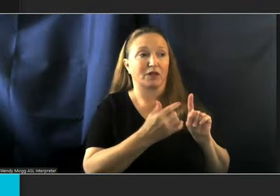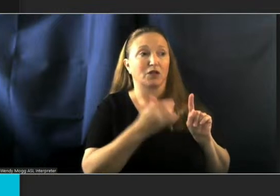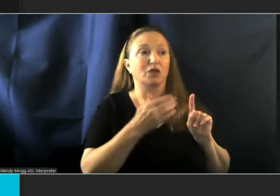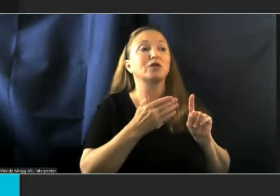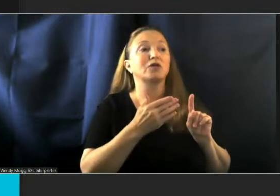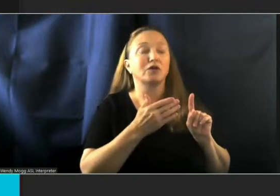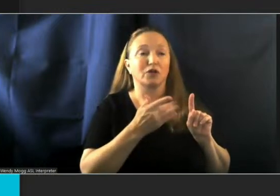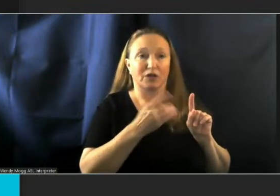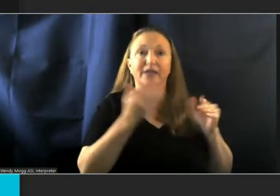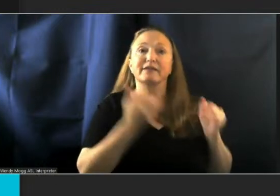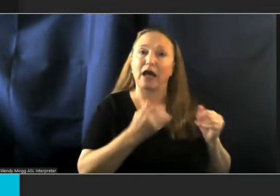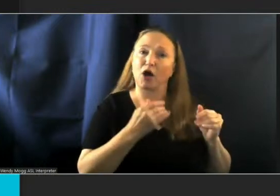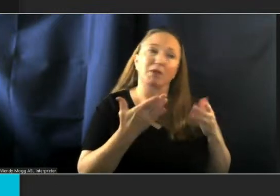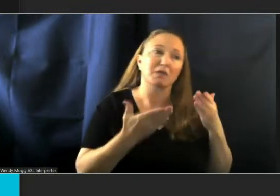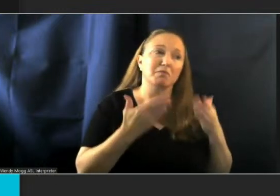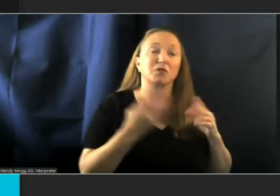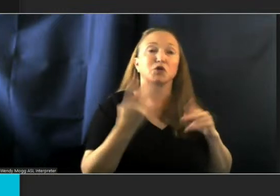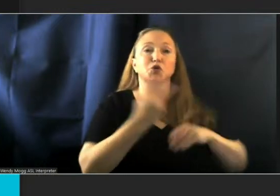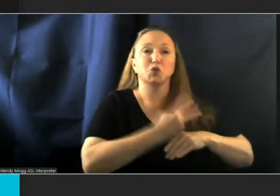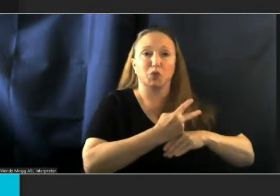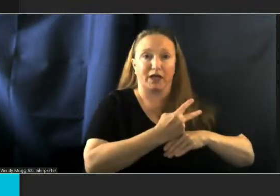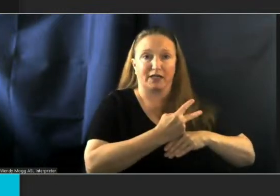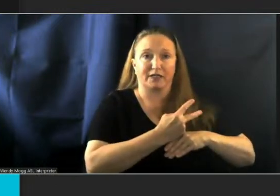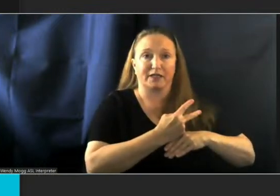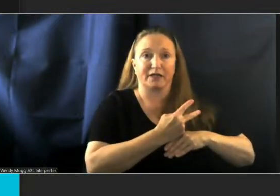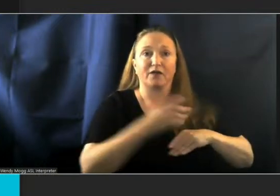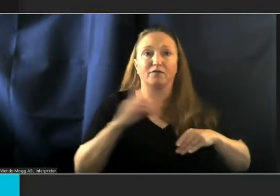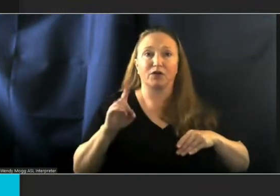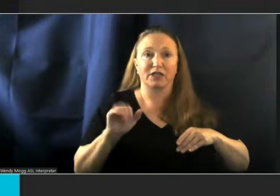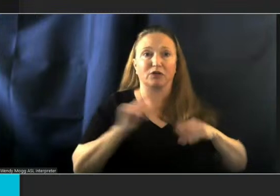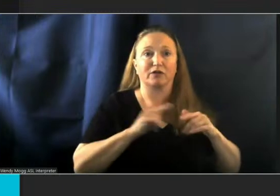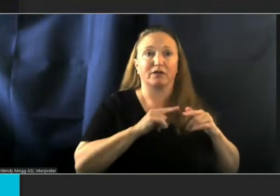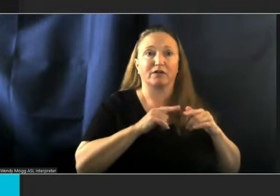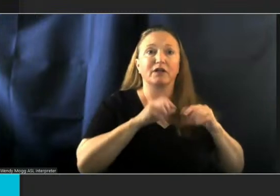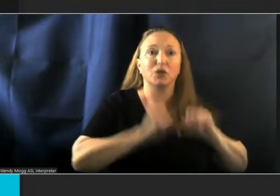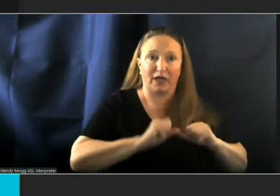is looking like it might be 2 days. Whereas our